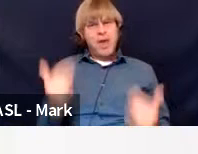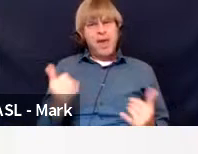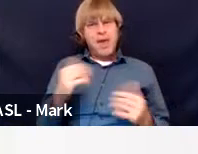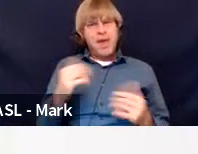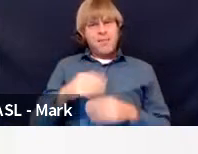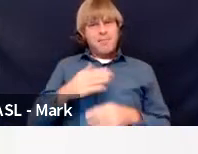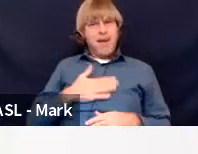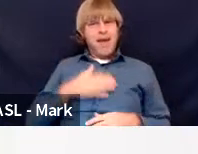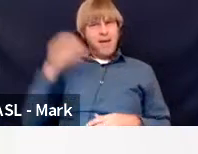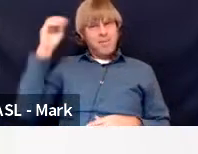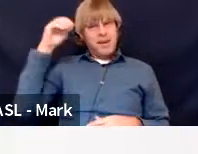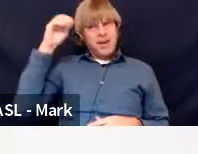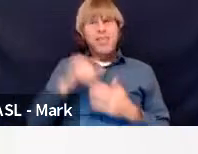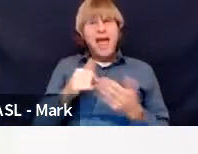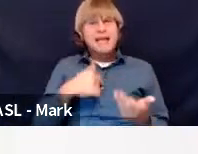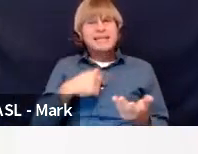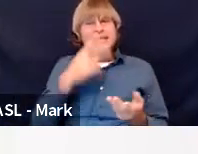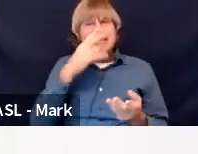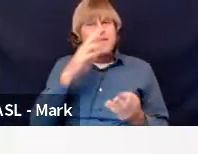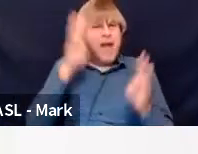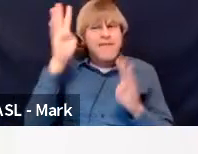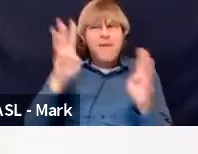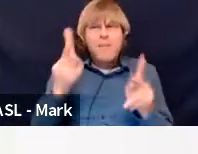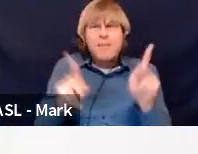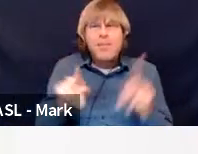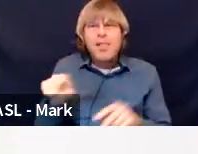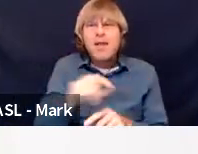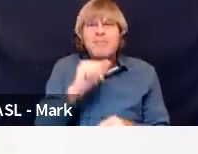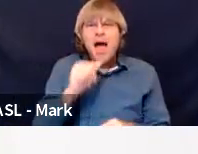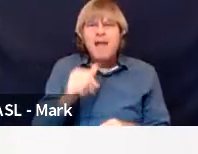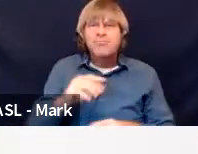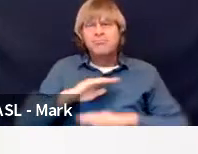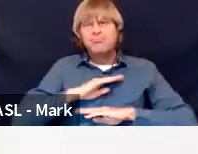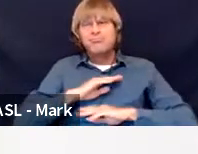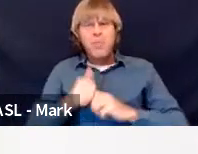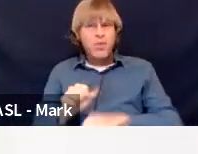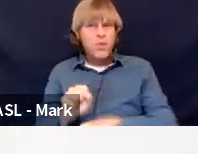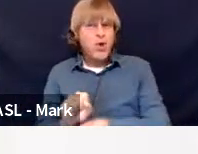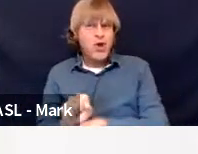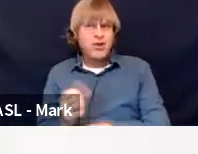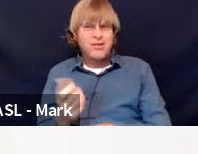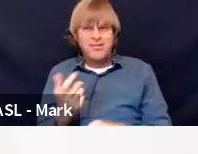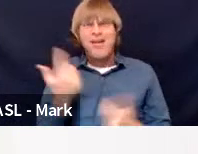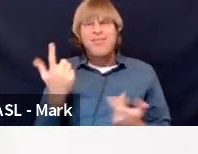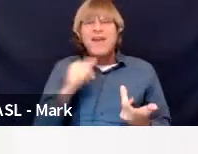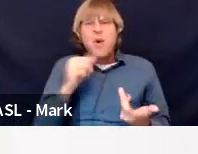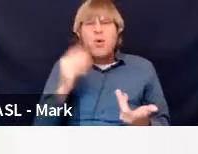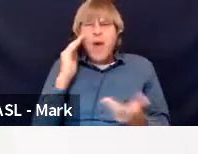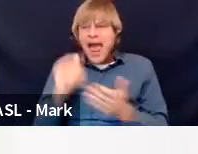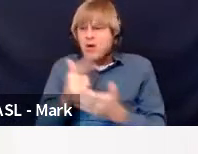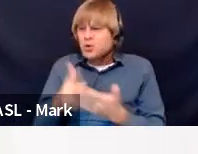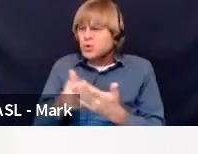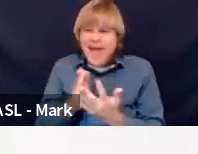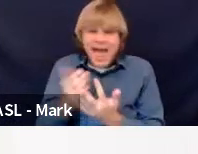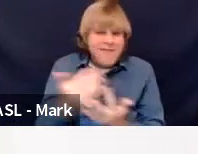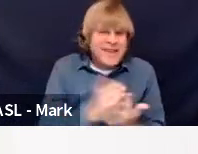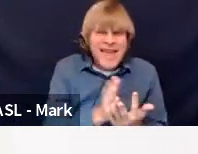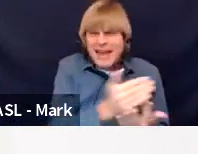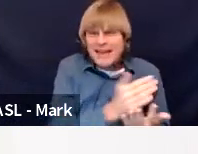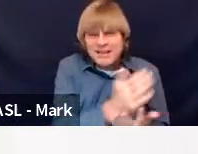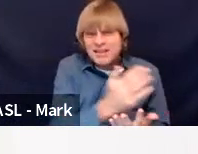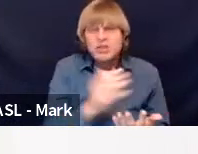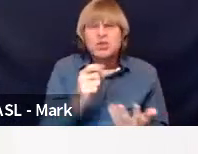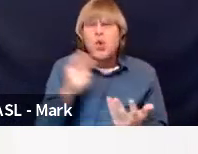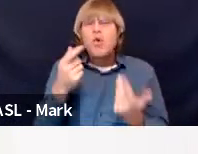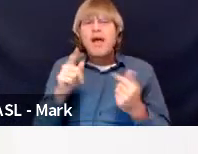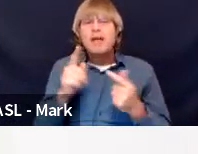in my opinion, I see creatives not as happy as they could be with their work. They don't know how to navigate it. So they just